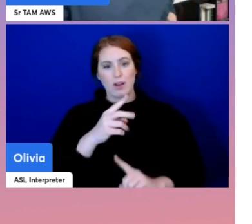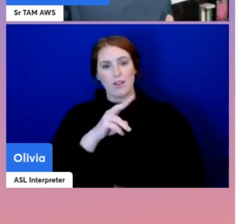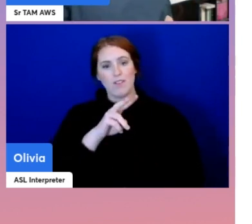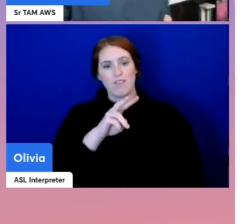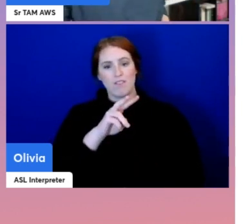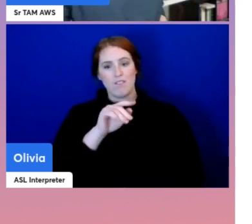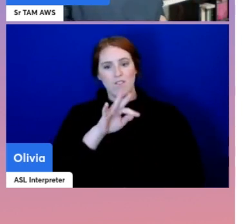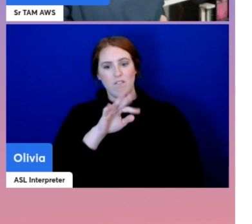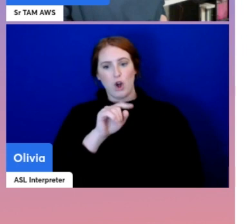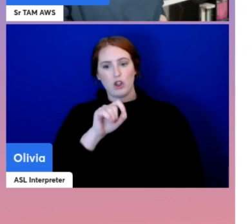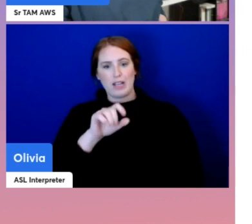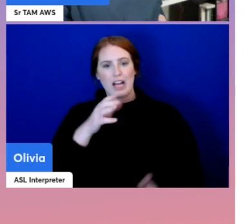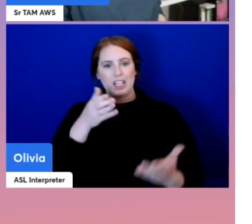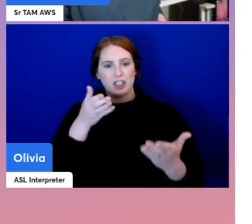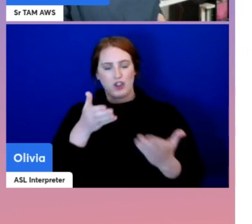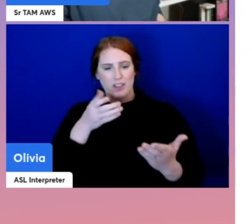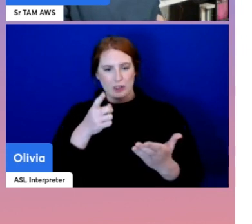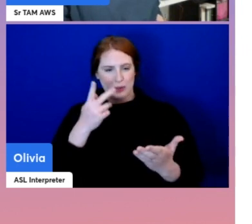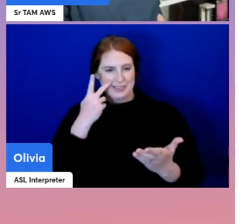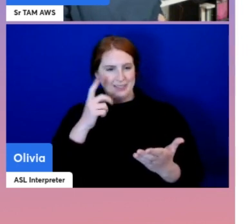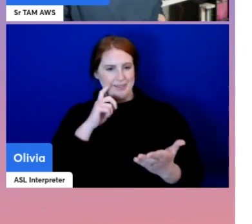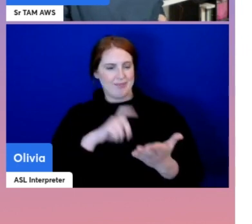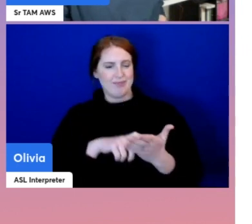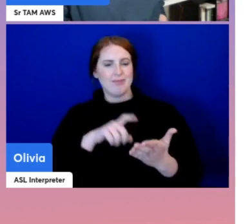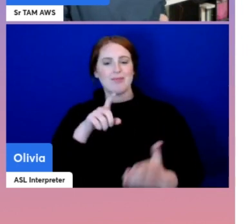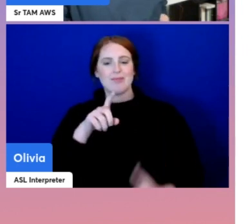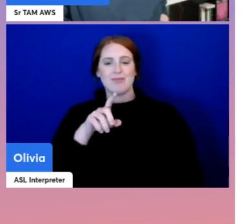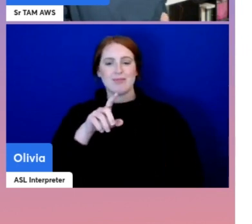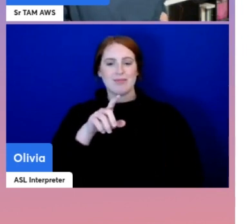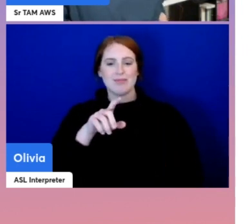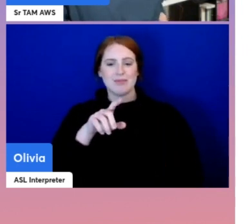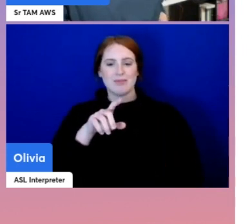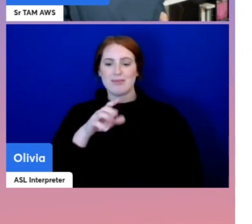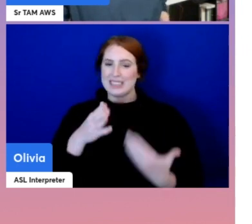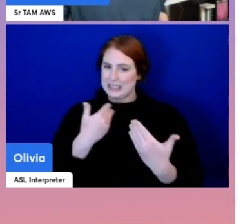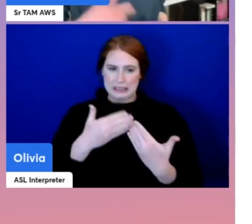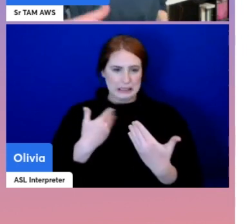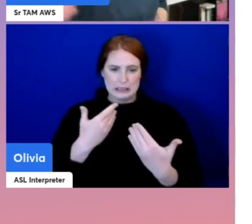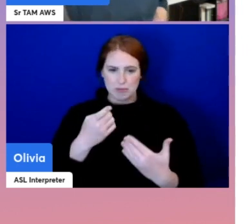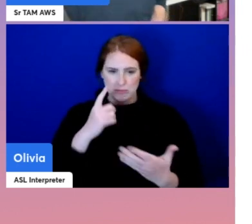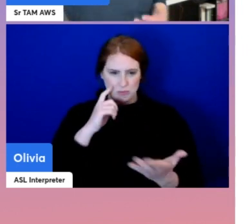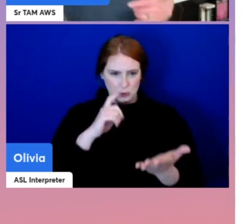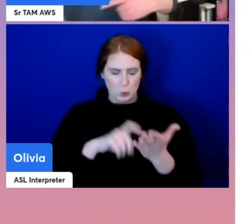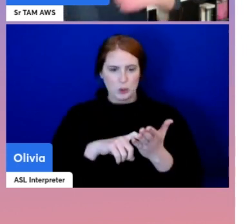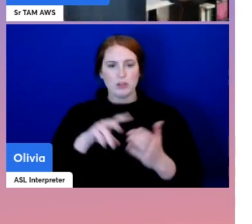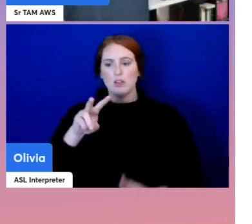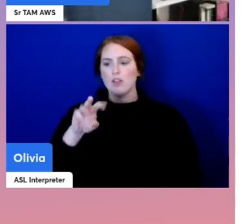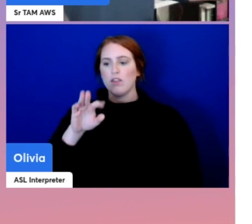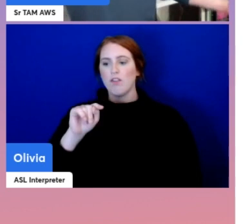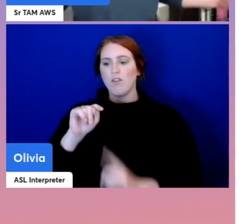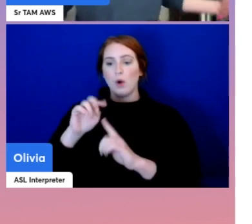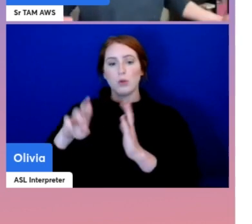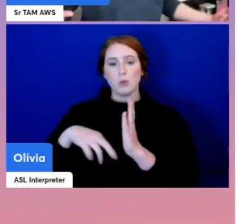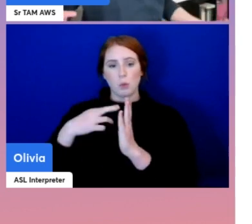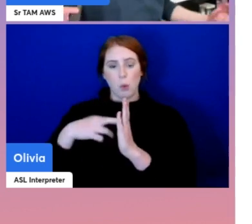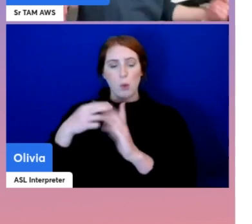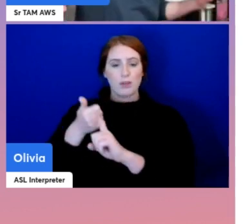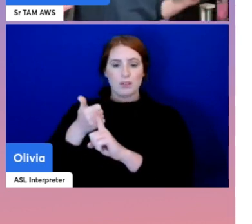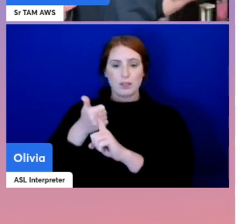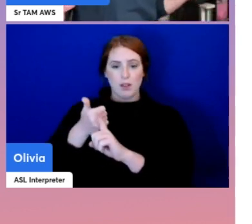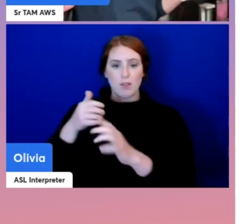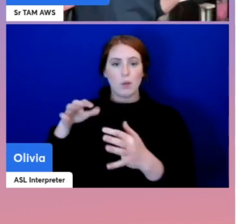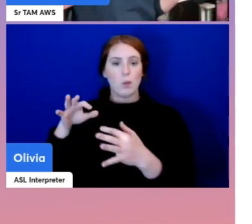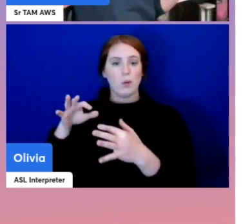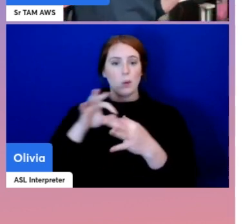vault.vault.service.cluster.local on the default port of 8200. Doesn't get much more easier than that. The Vault role, which is actually going to correspond